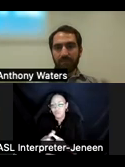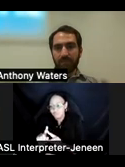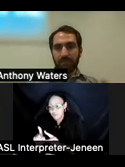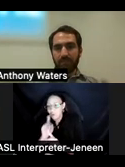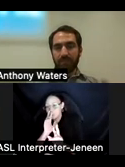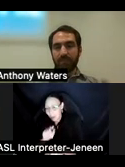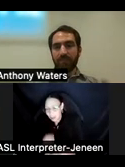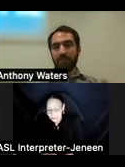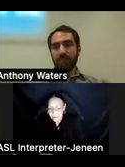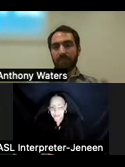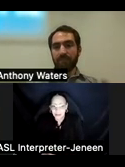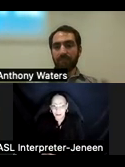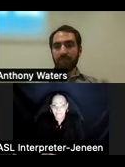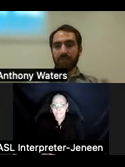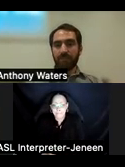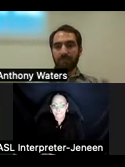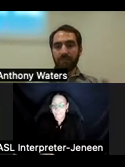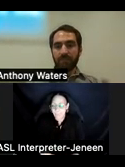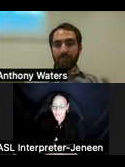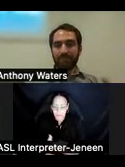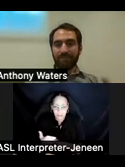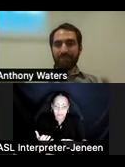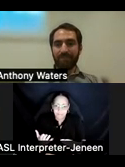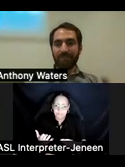and everything